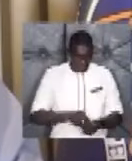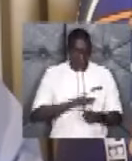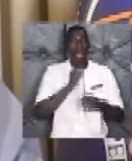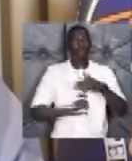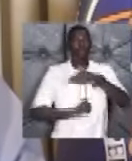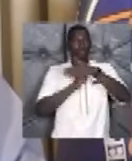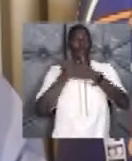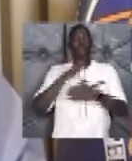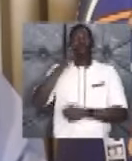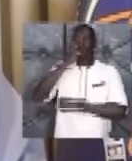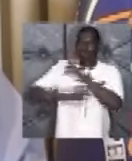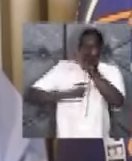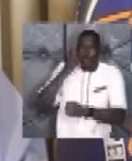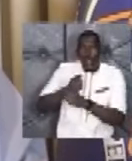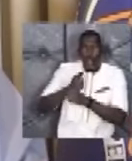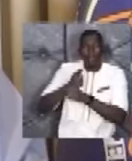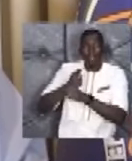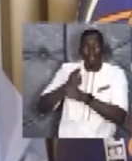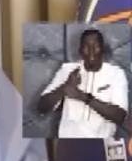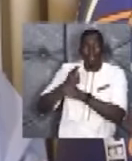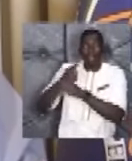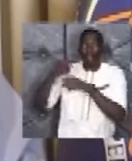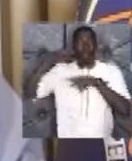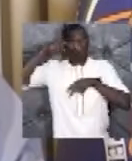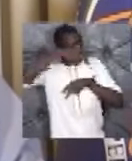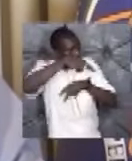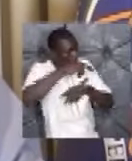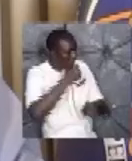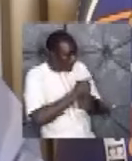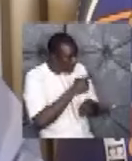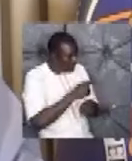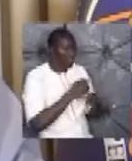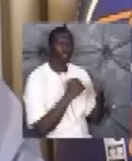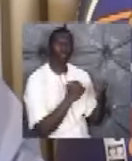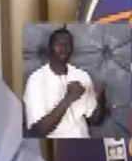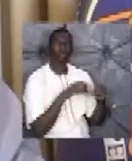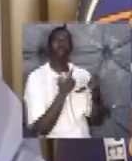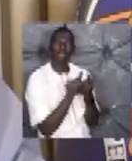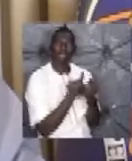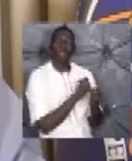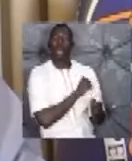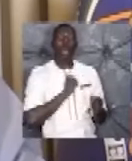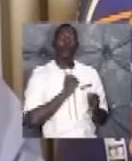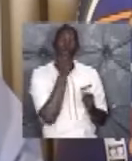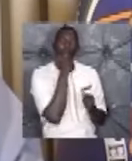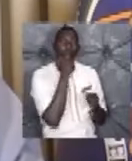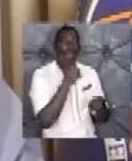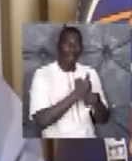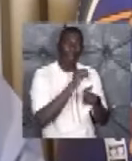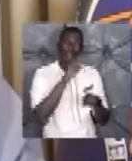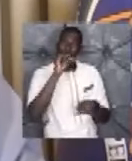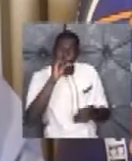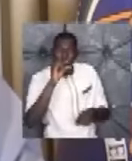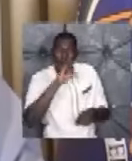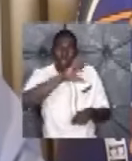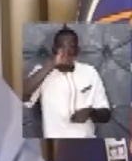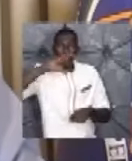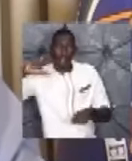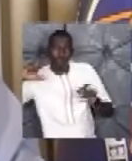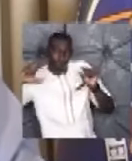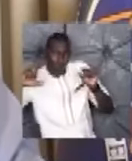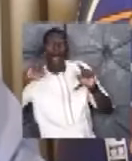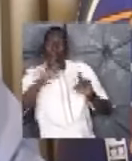support on the global stage, clearly showing that our size does not matter as much as